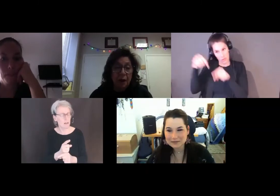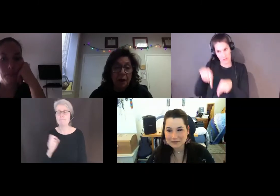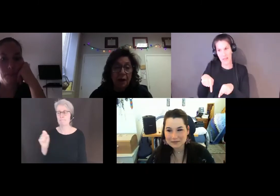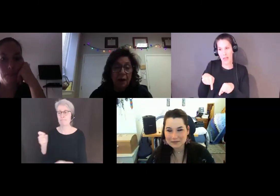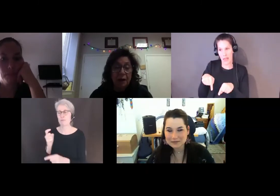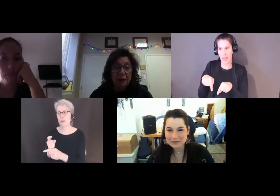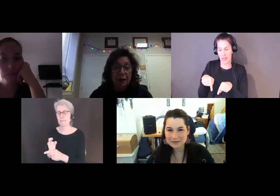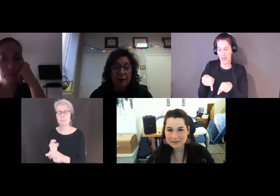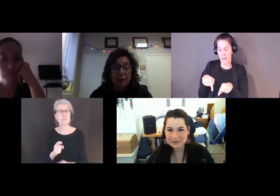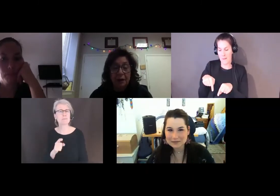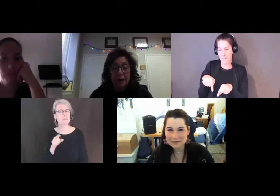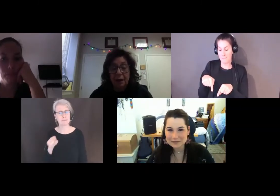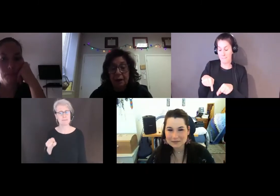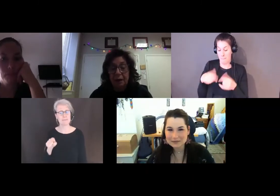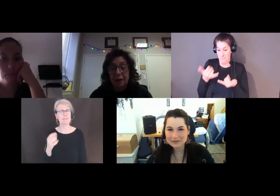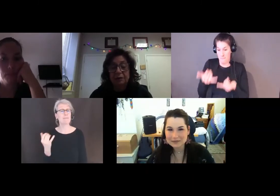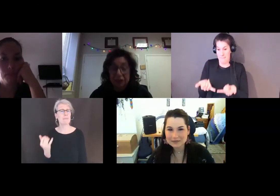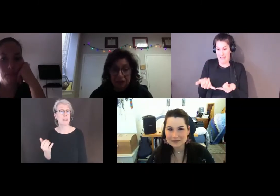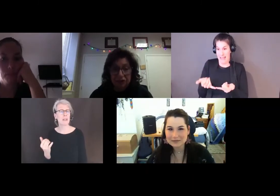now